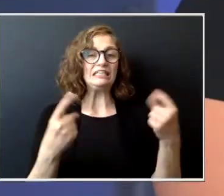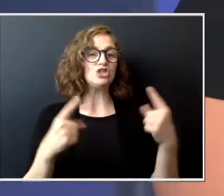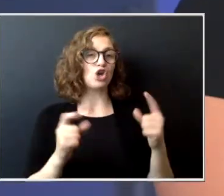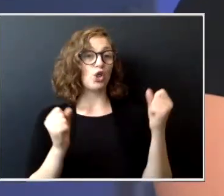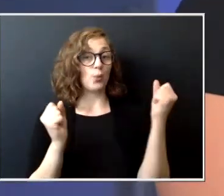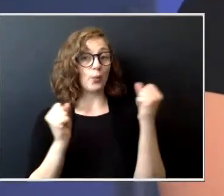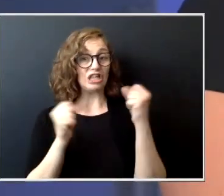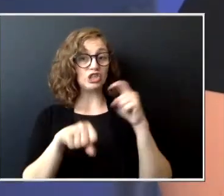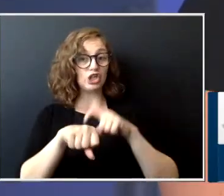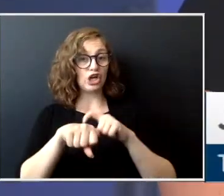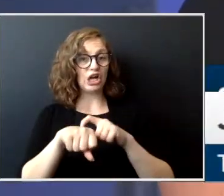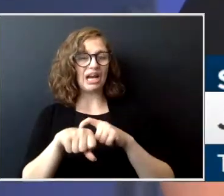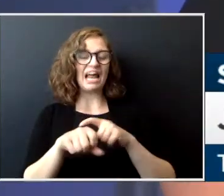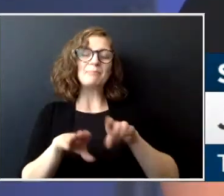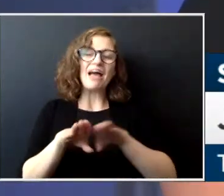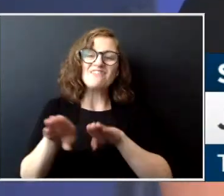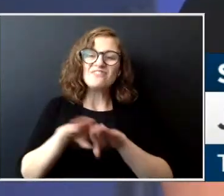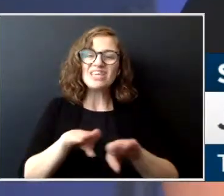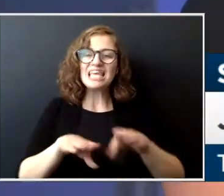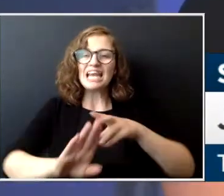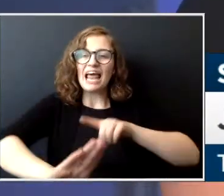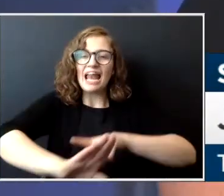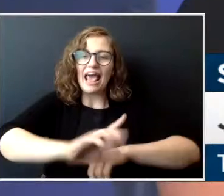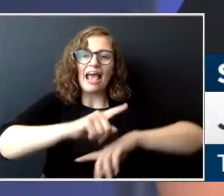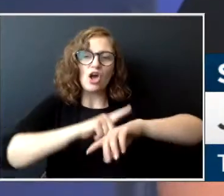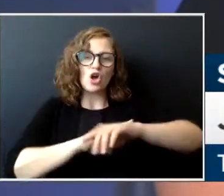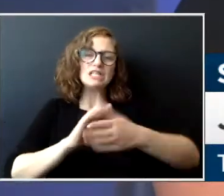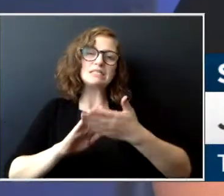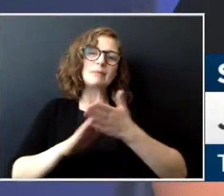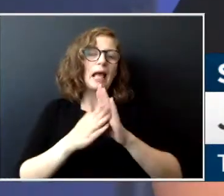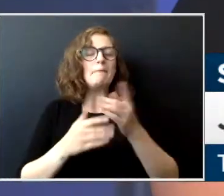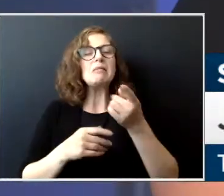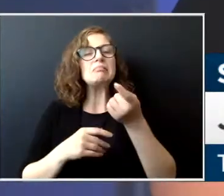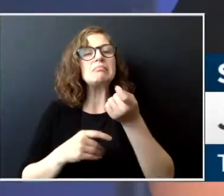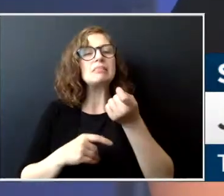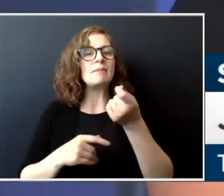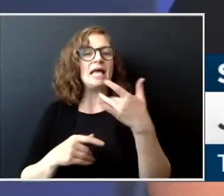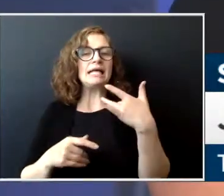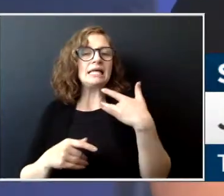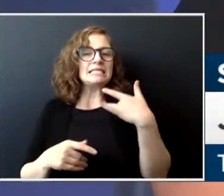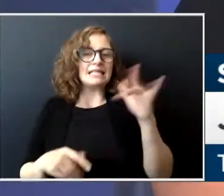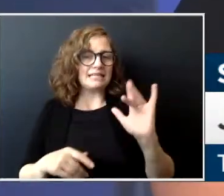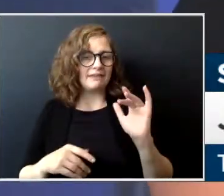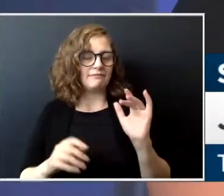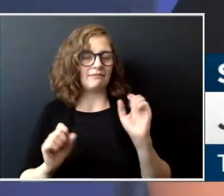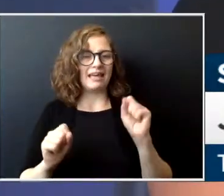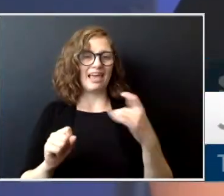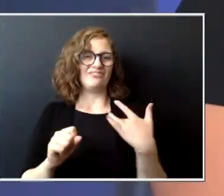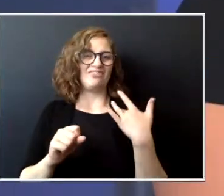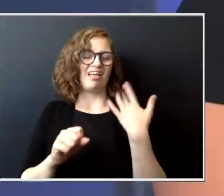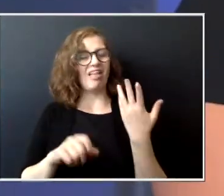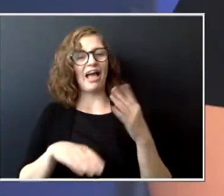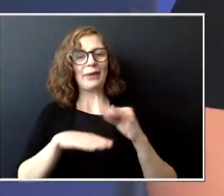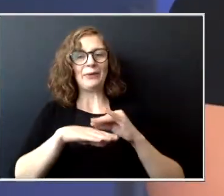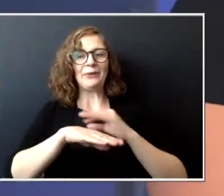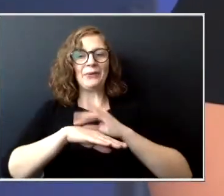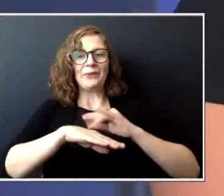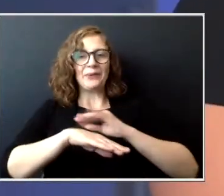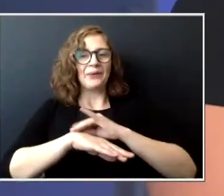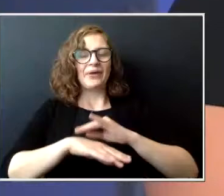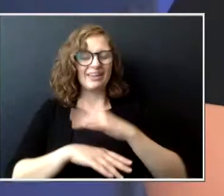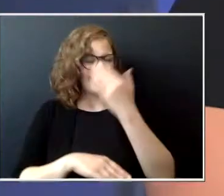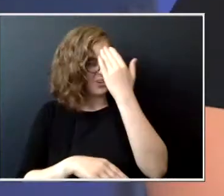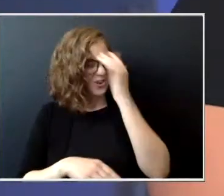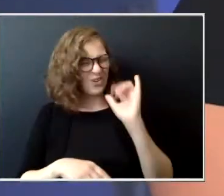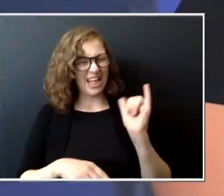and ankles get a little sensitive at times. You can just kind of get like the tingling nerve, like you're almost like your foot fell asleep, and so I'm aware of